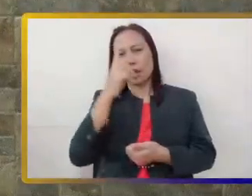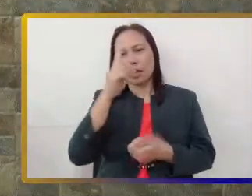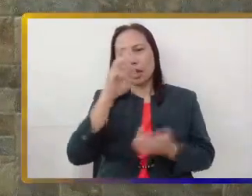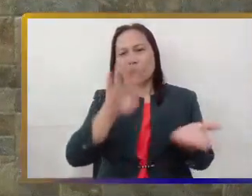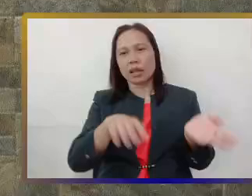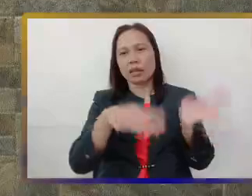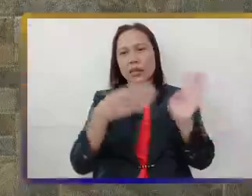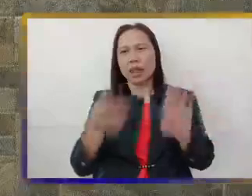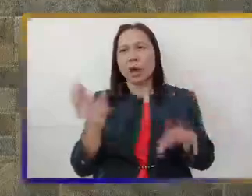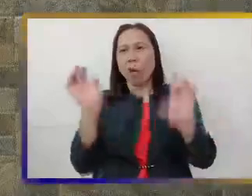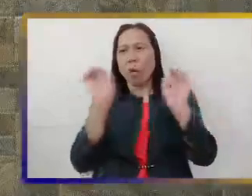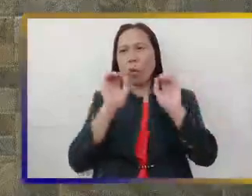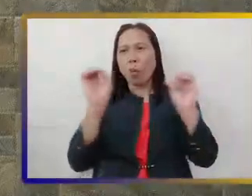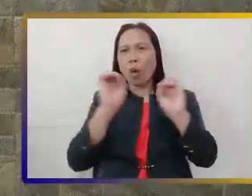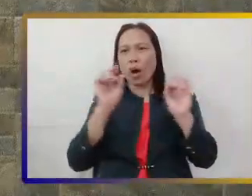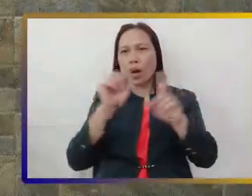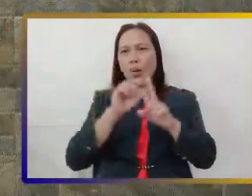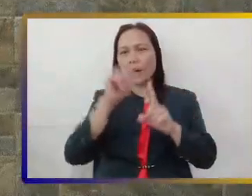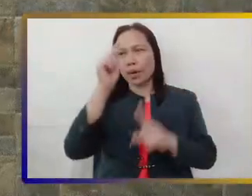as we